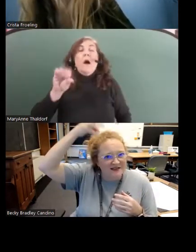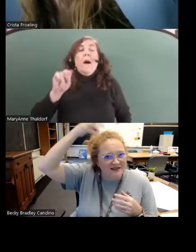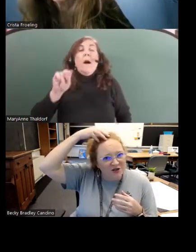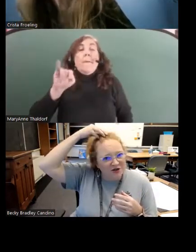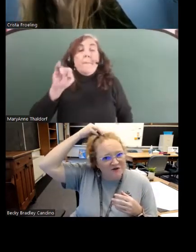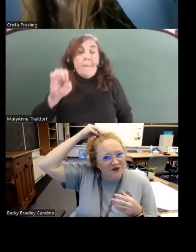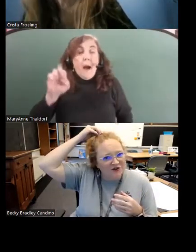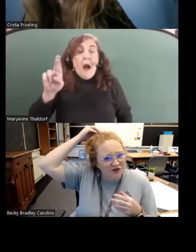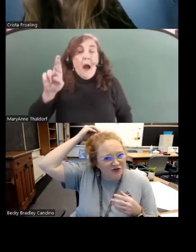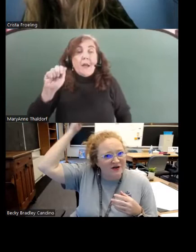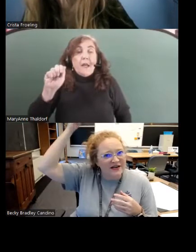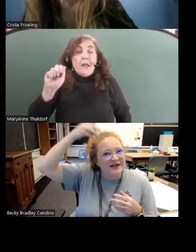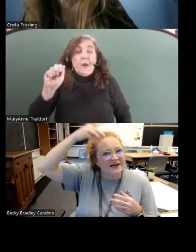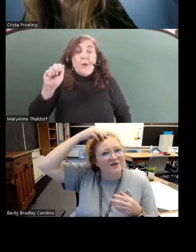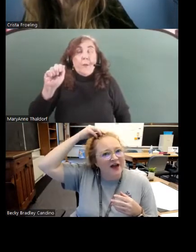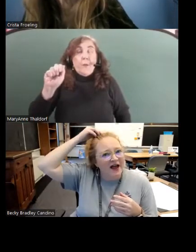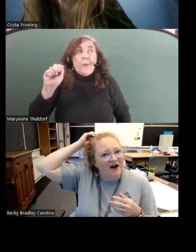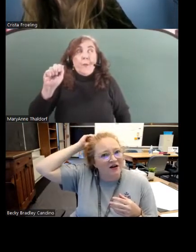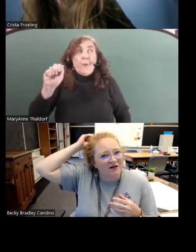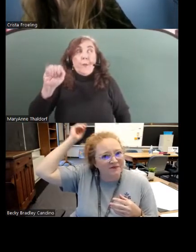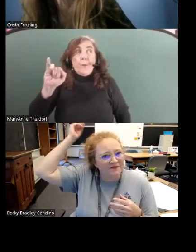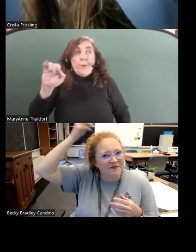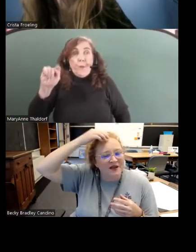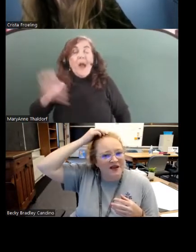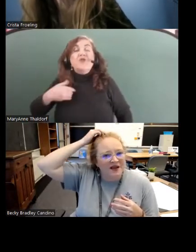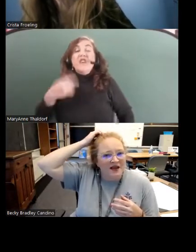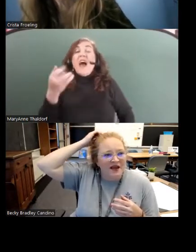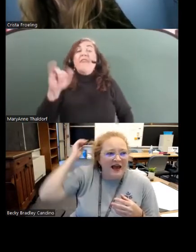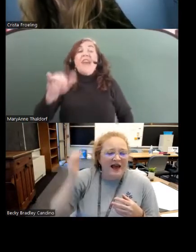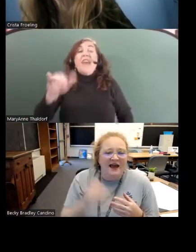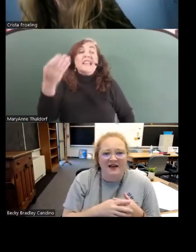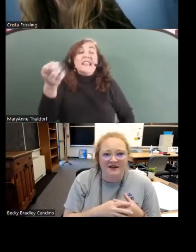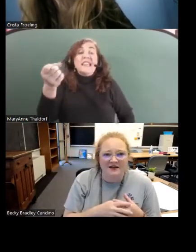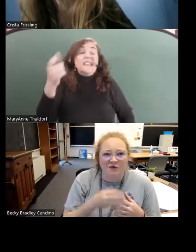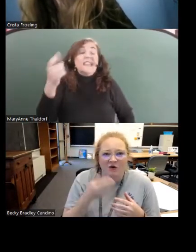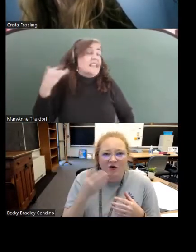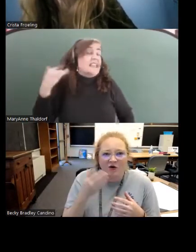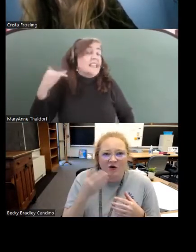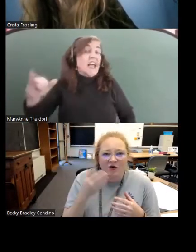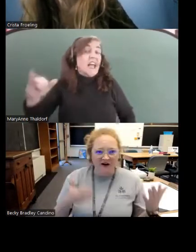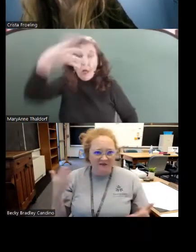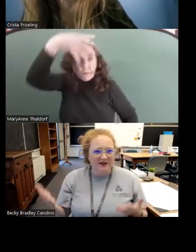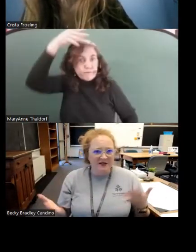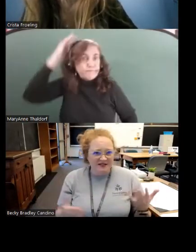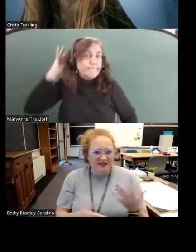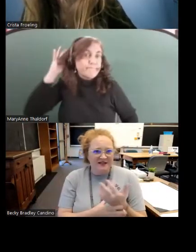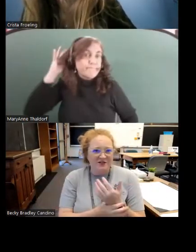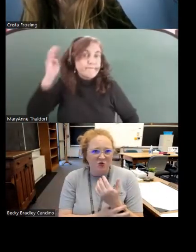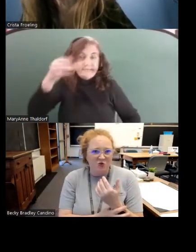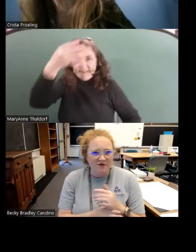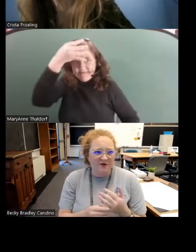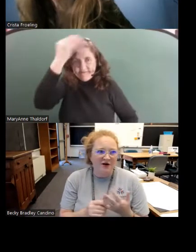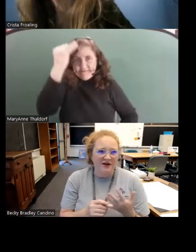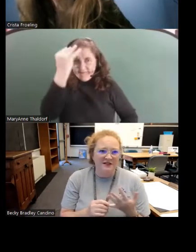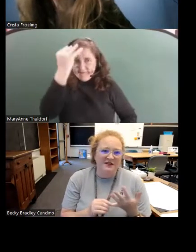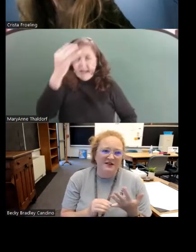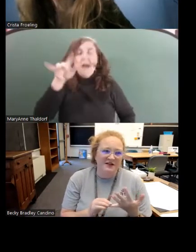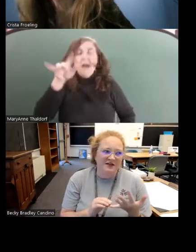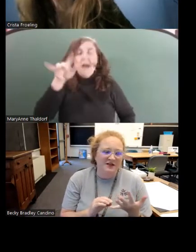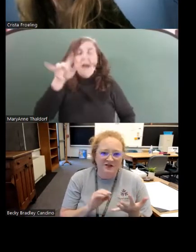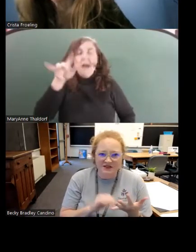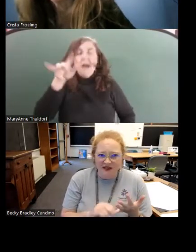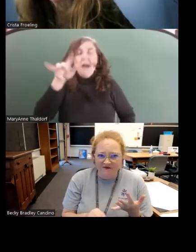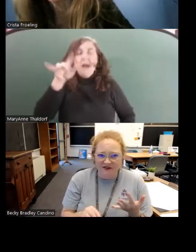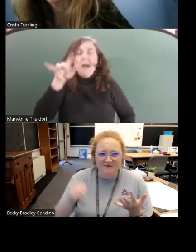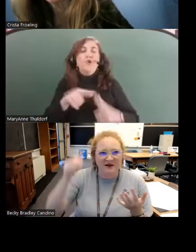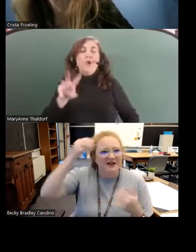a silver streak of hair. Mm-hmm. And the variability to Waardenburg is it can